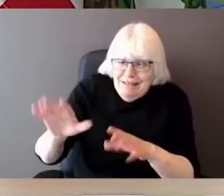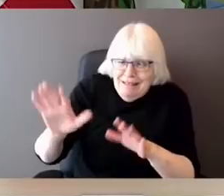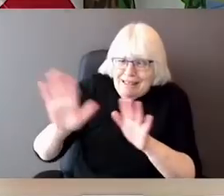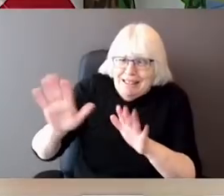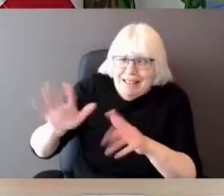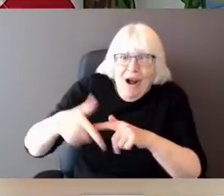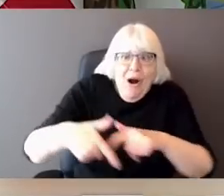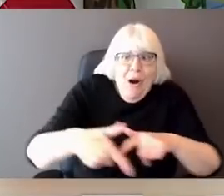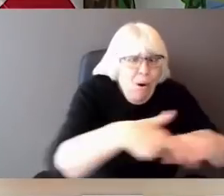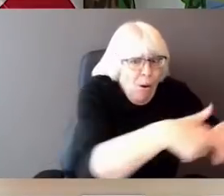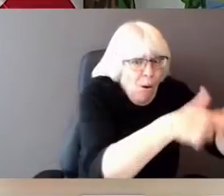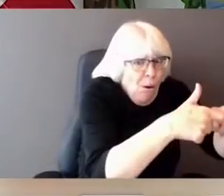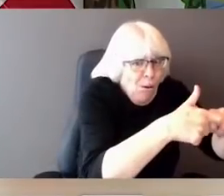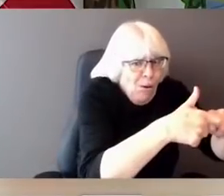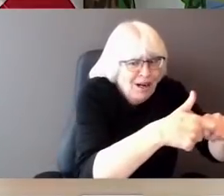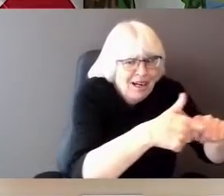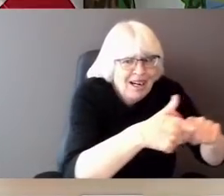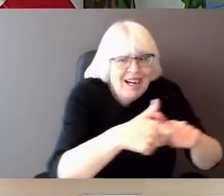2, or 3?